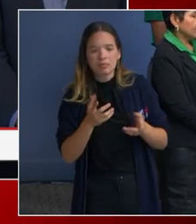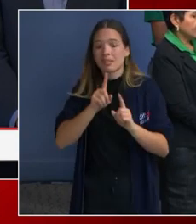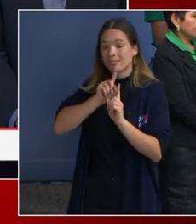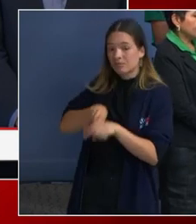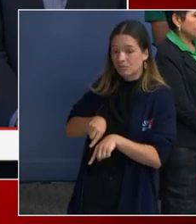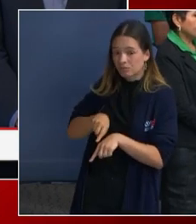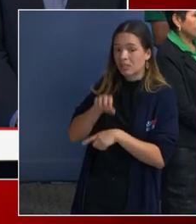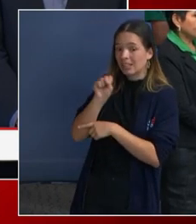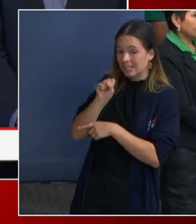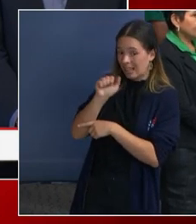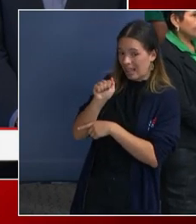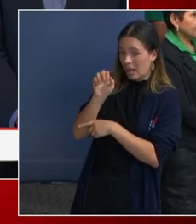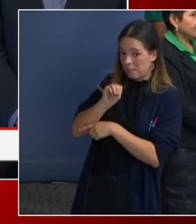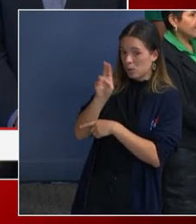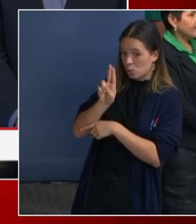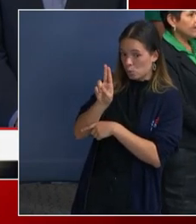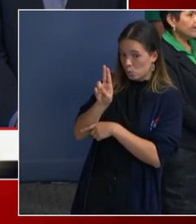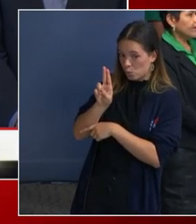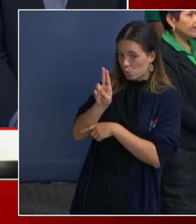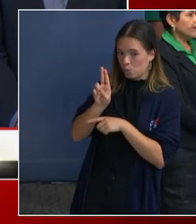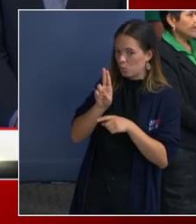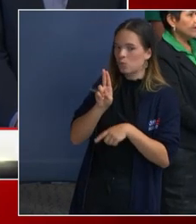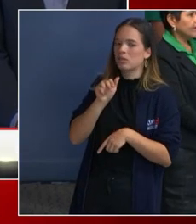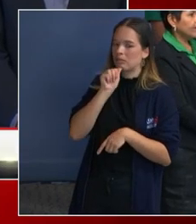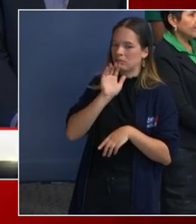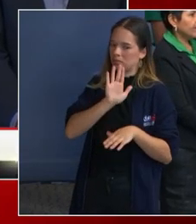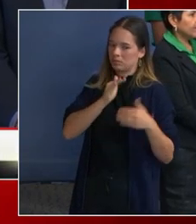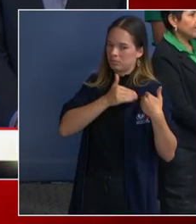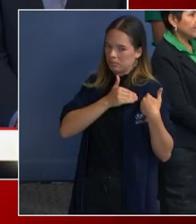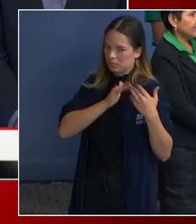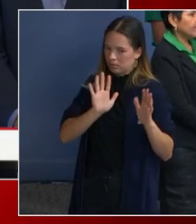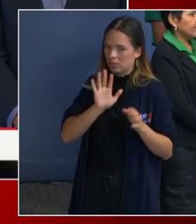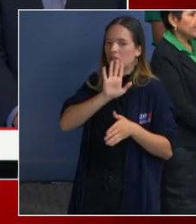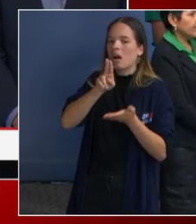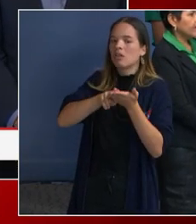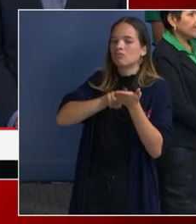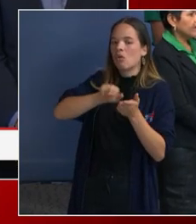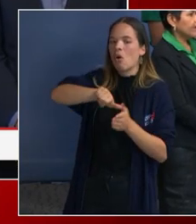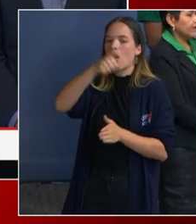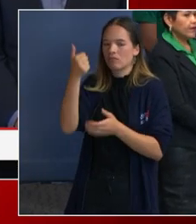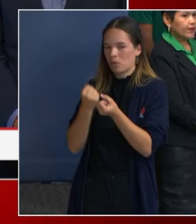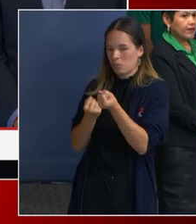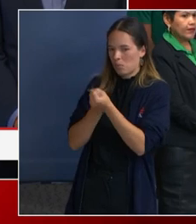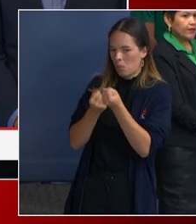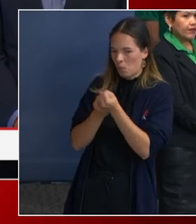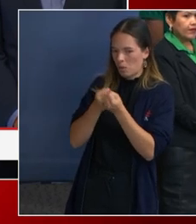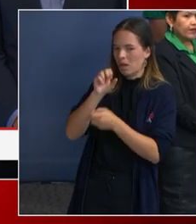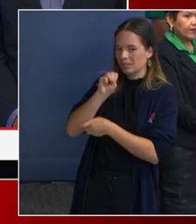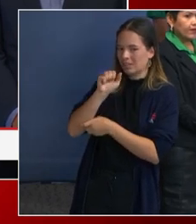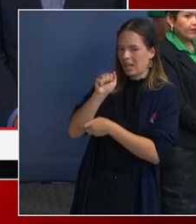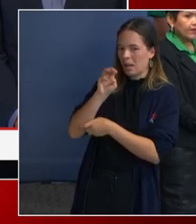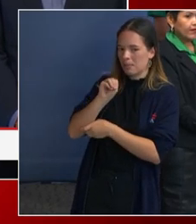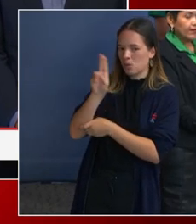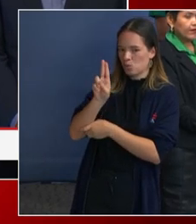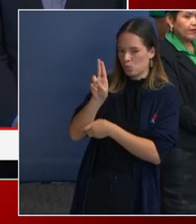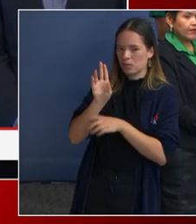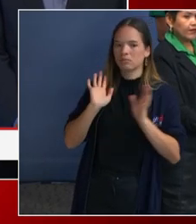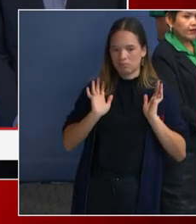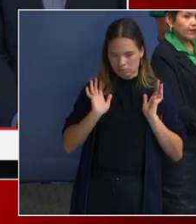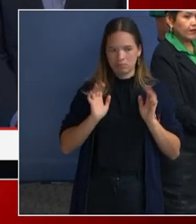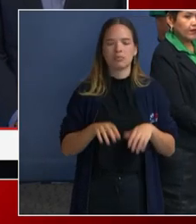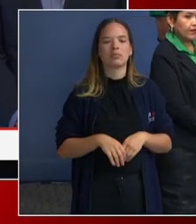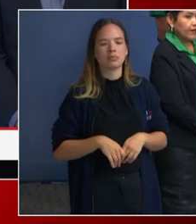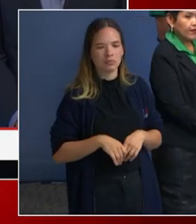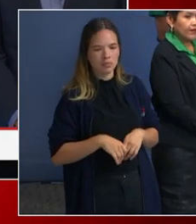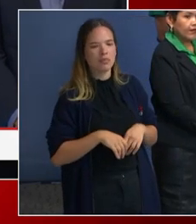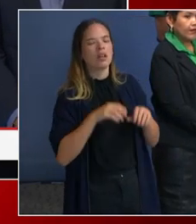to contract personnel that would support SAMU. Okay. And can you explain the difference between a state of emergency and declaring